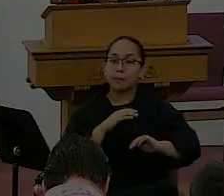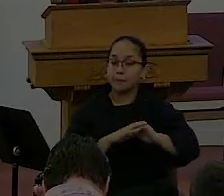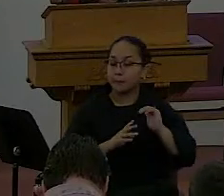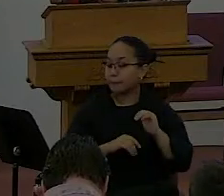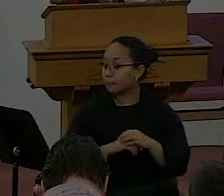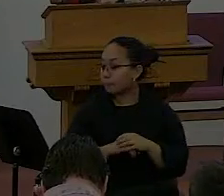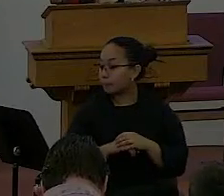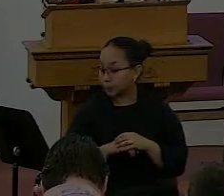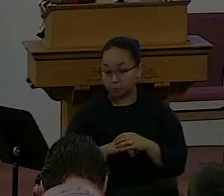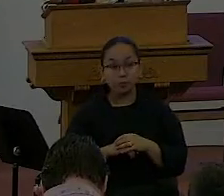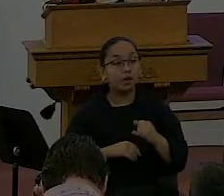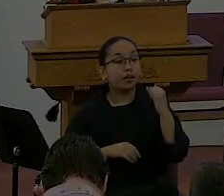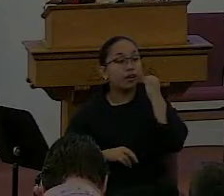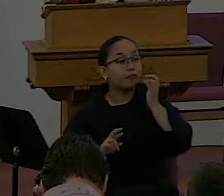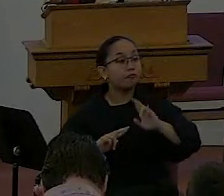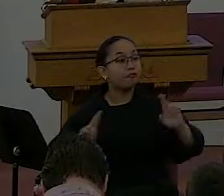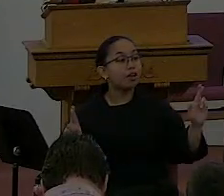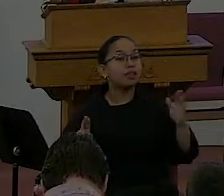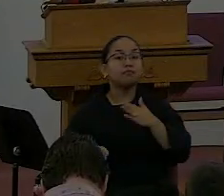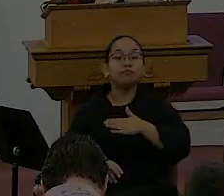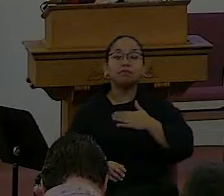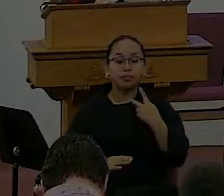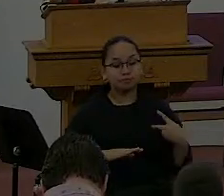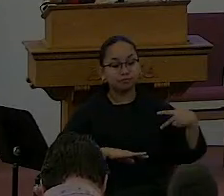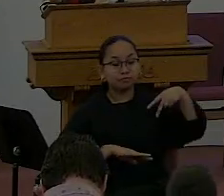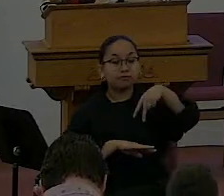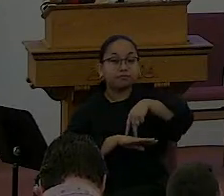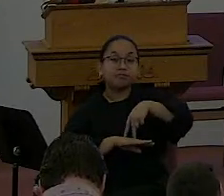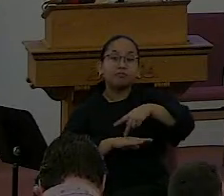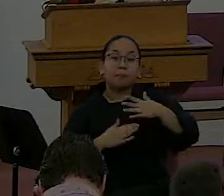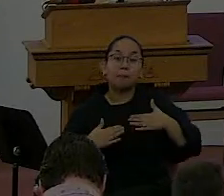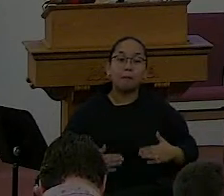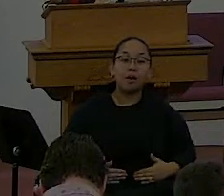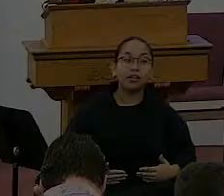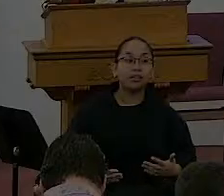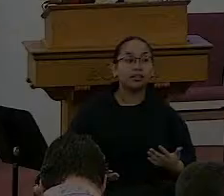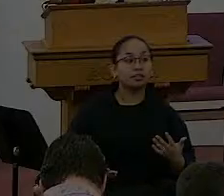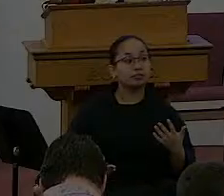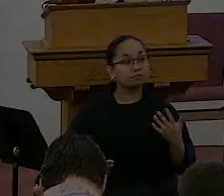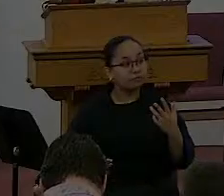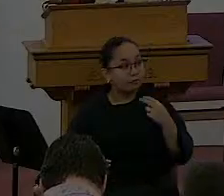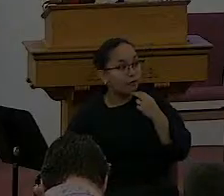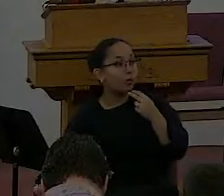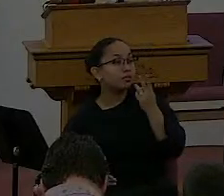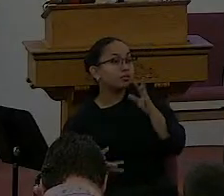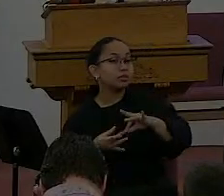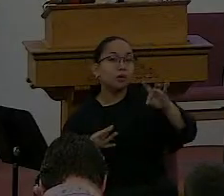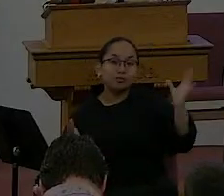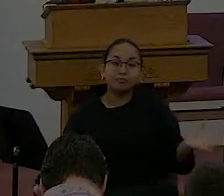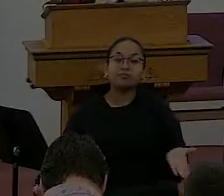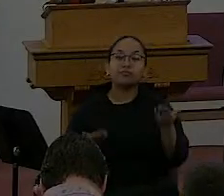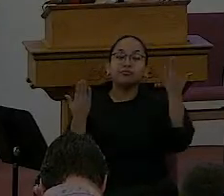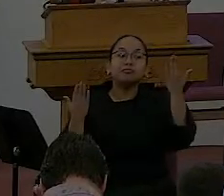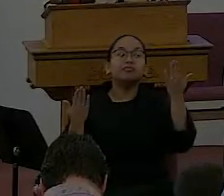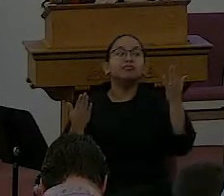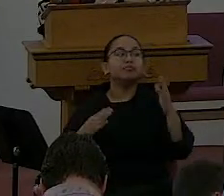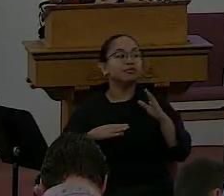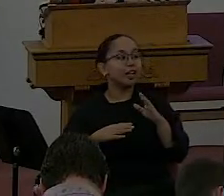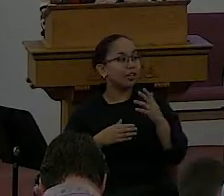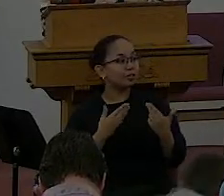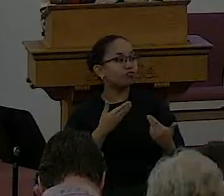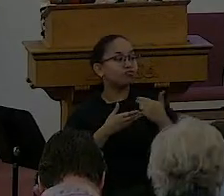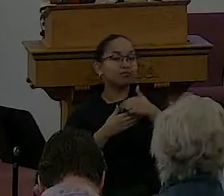So if you are ready, please rise in body, in voice, or in spirit to join in singing our gathering hymn,